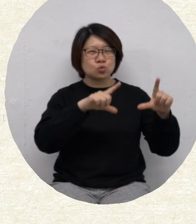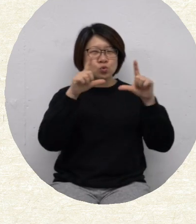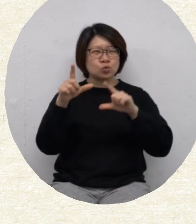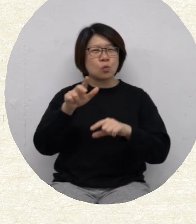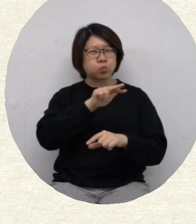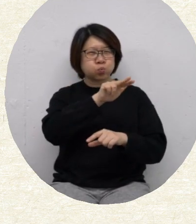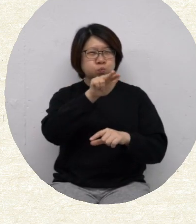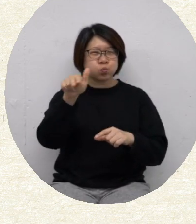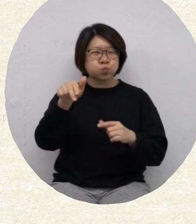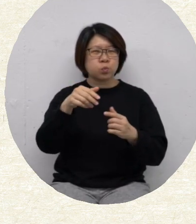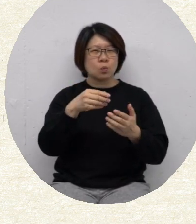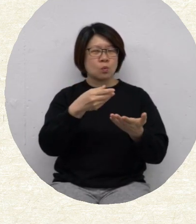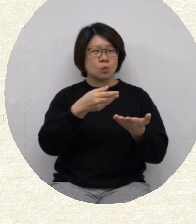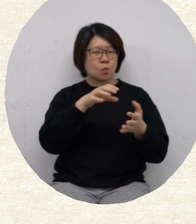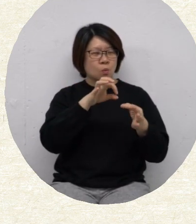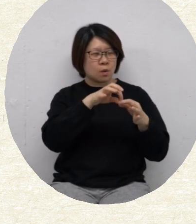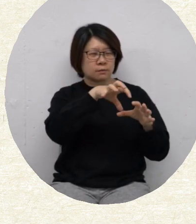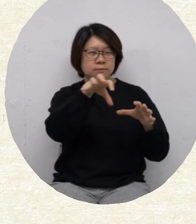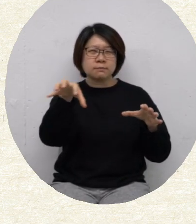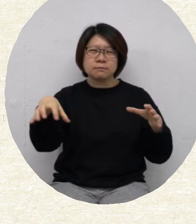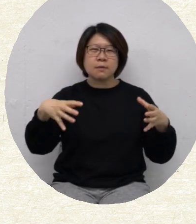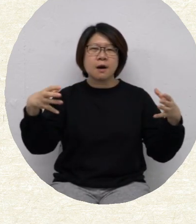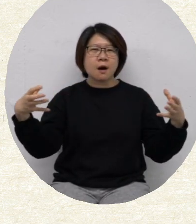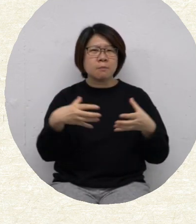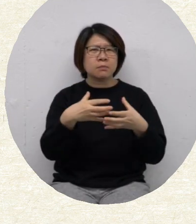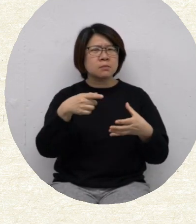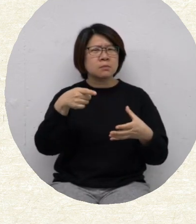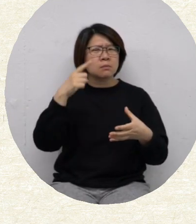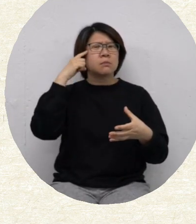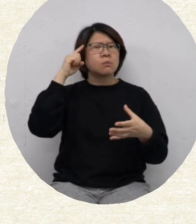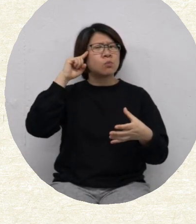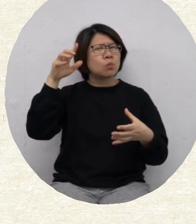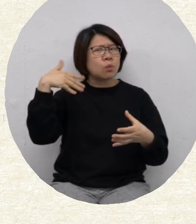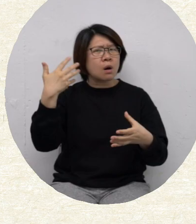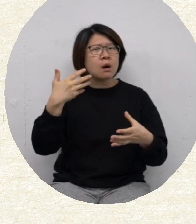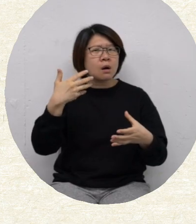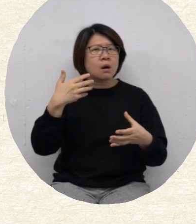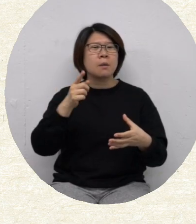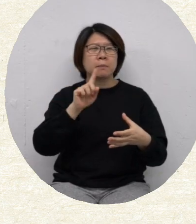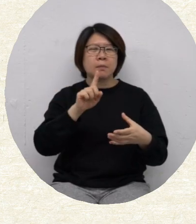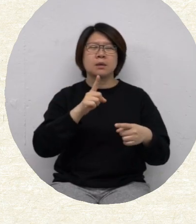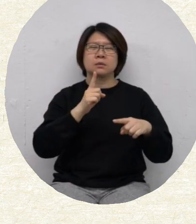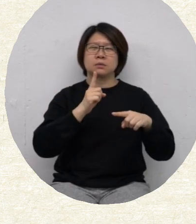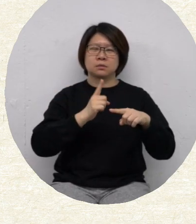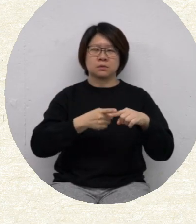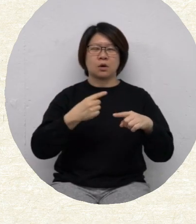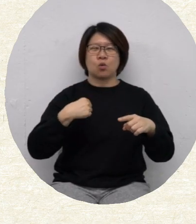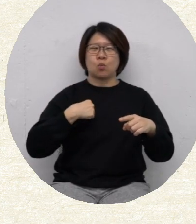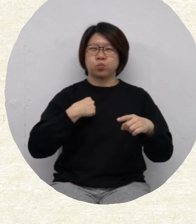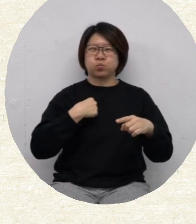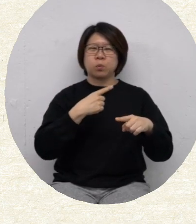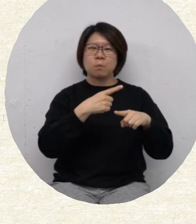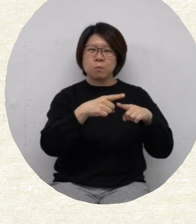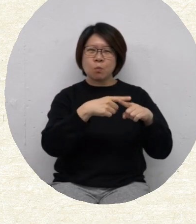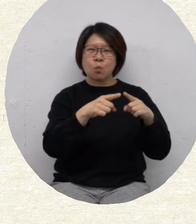while insignificant and mundane, allow us to notice both the stillness and the passage of time.